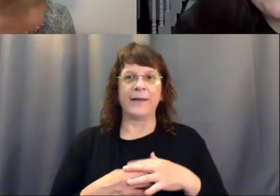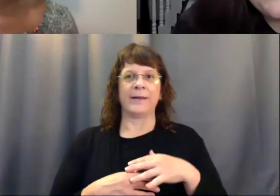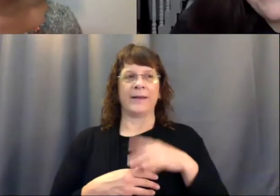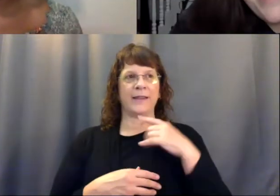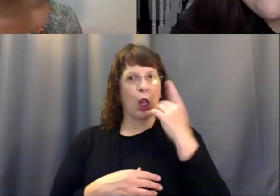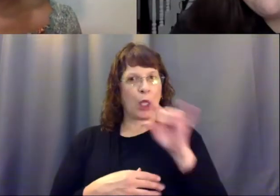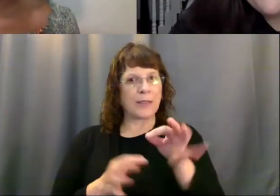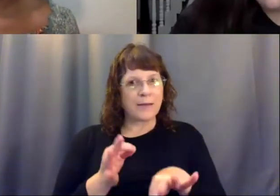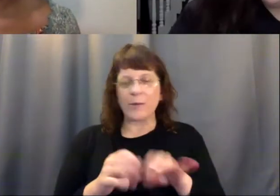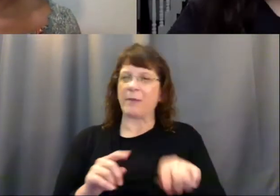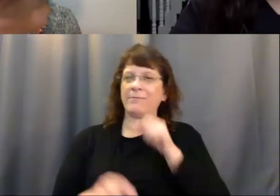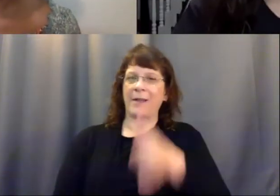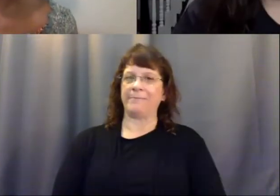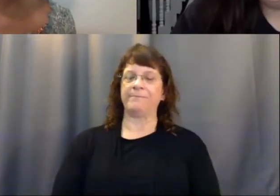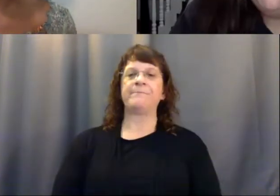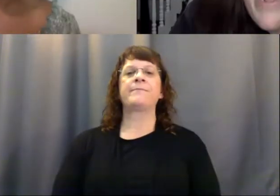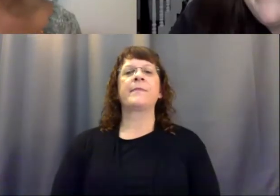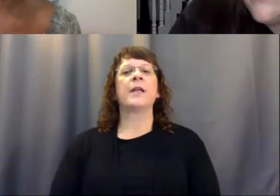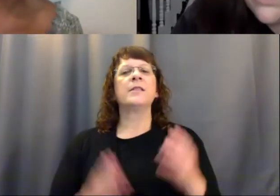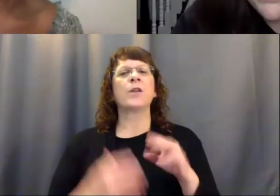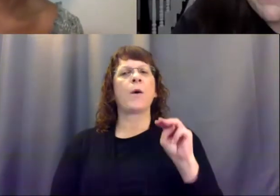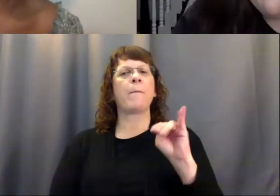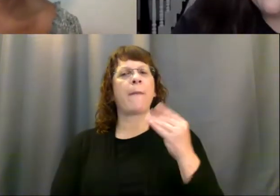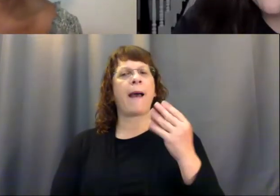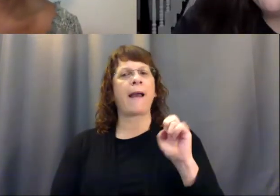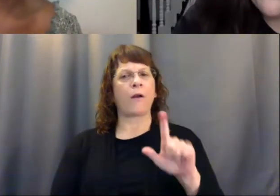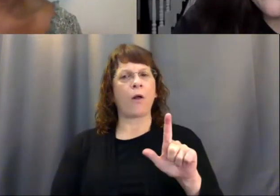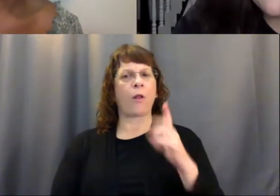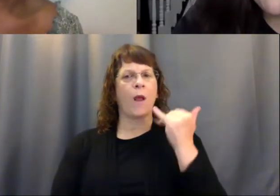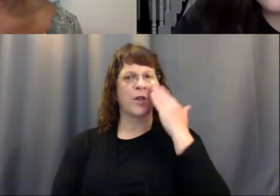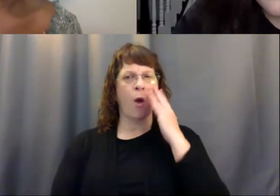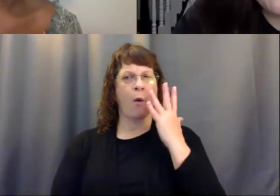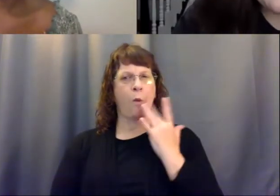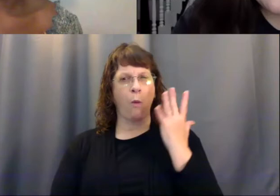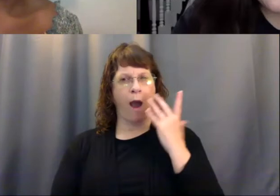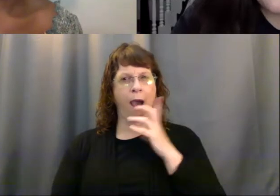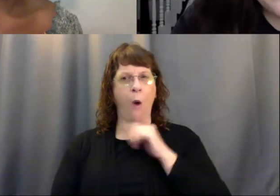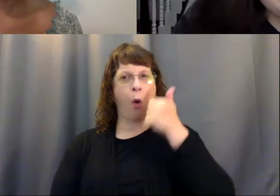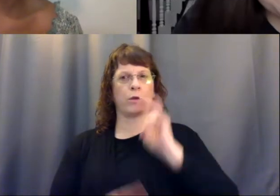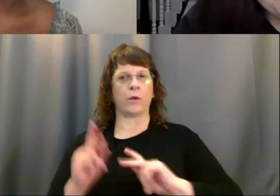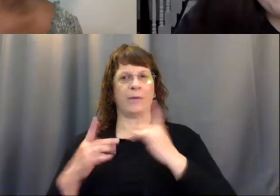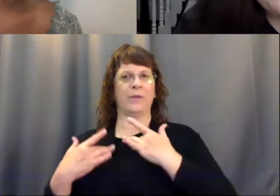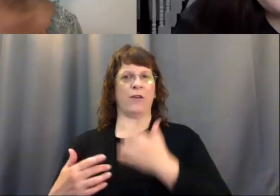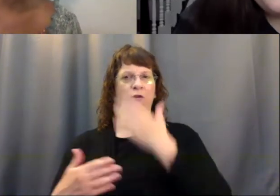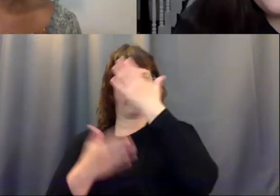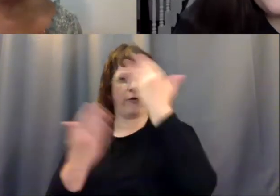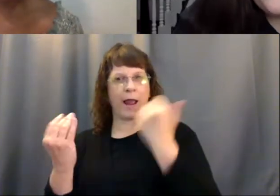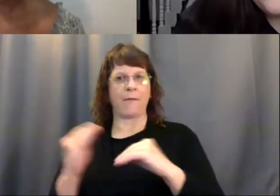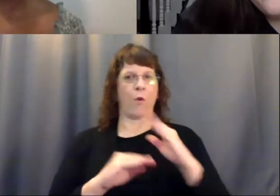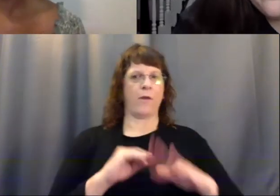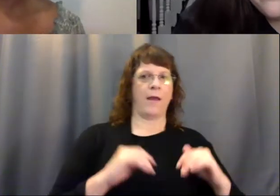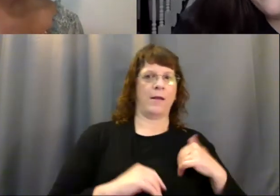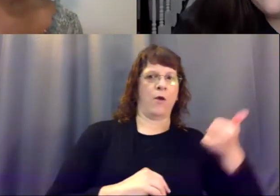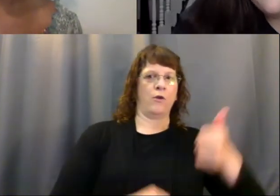it's not simple. Michael would like to know, why are older people more prone to forgetfulness than younger people?